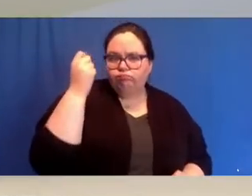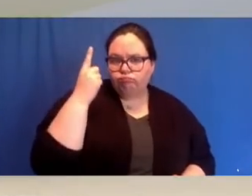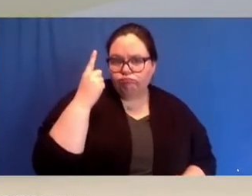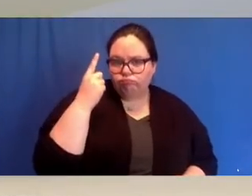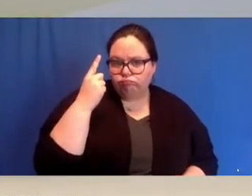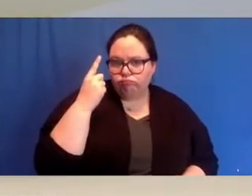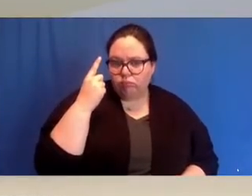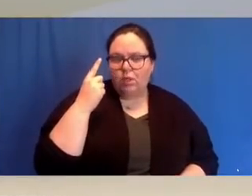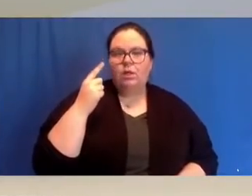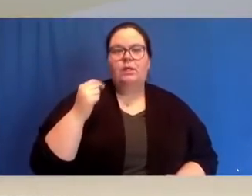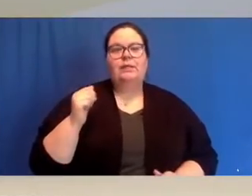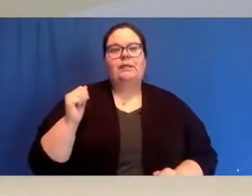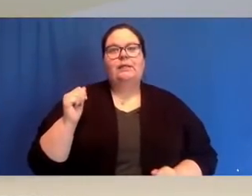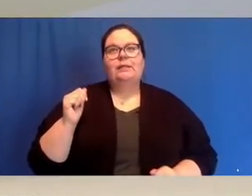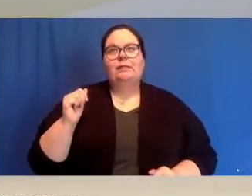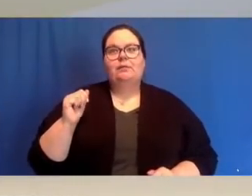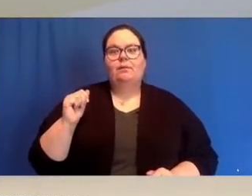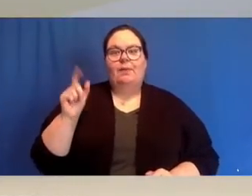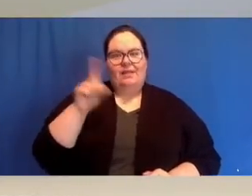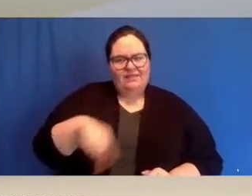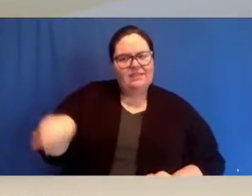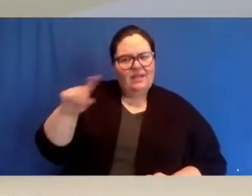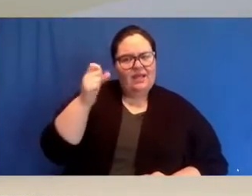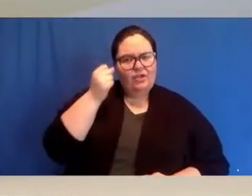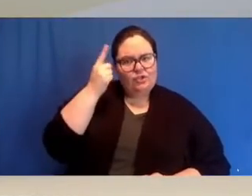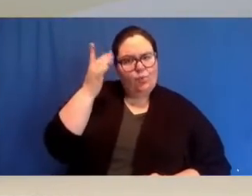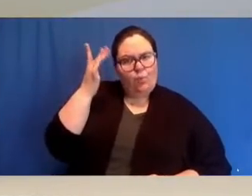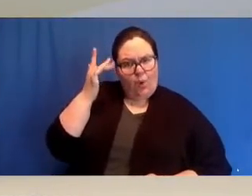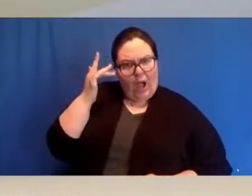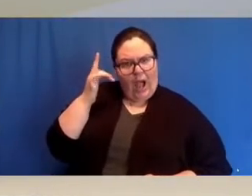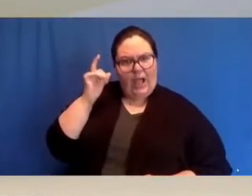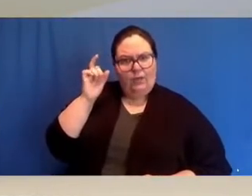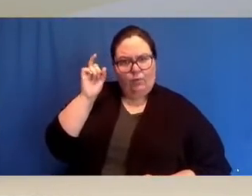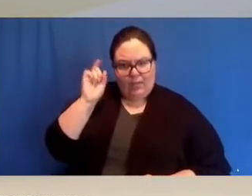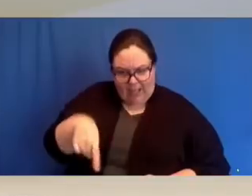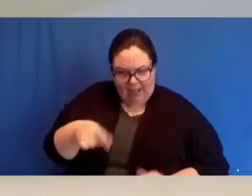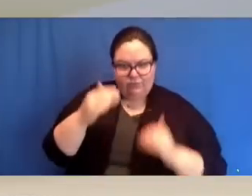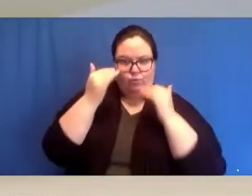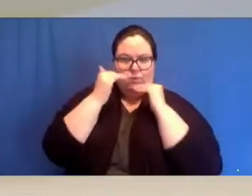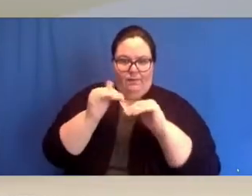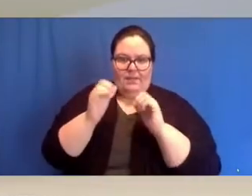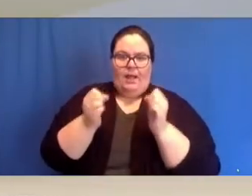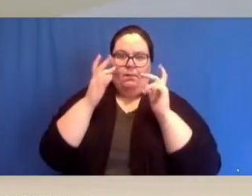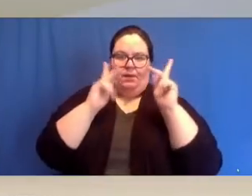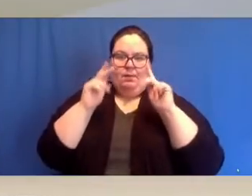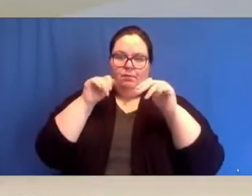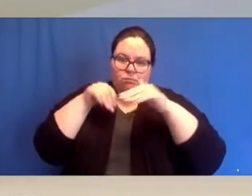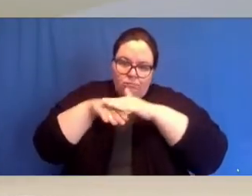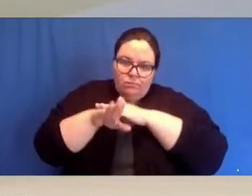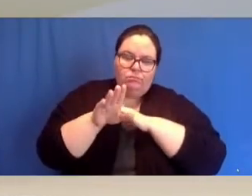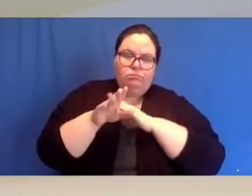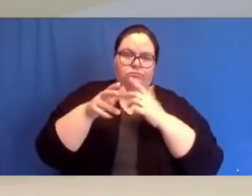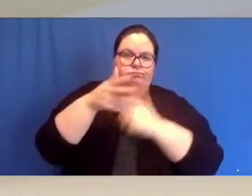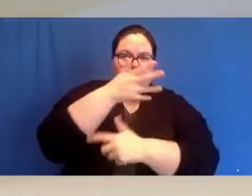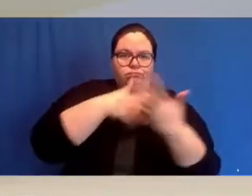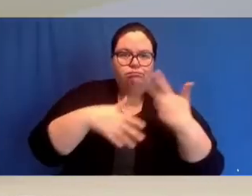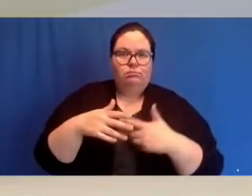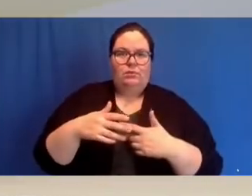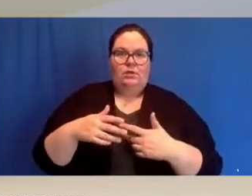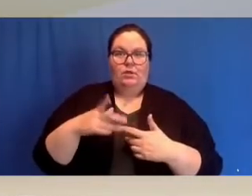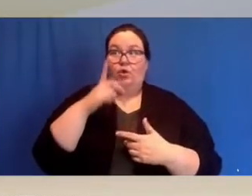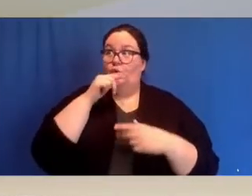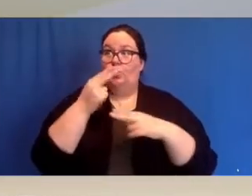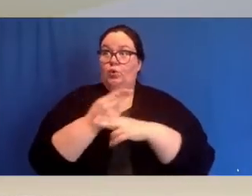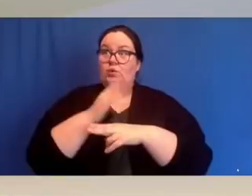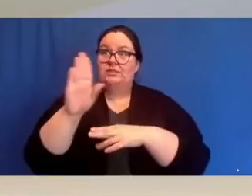but I think they'll need to understand why we're doing this. It's to protect the people that are using, the patrons that are using